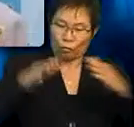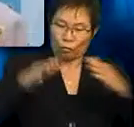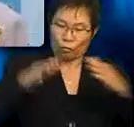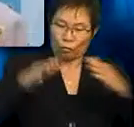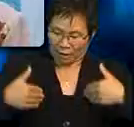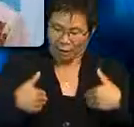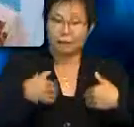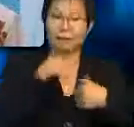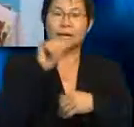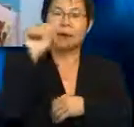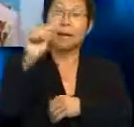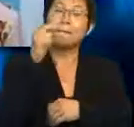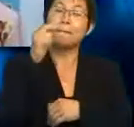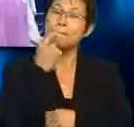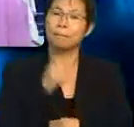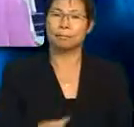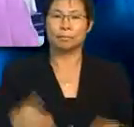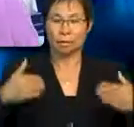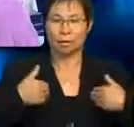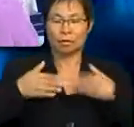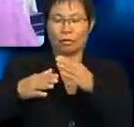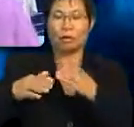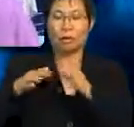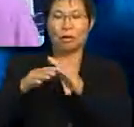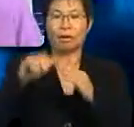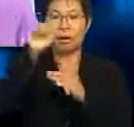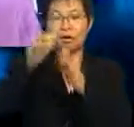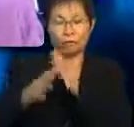A fish has a mouth. Yes.